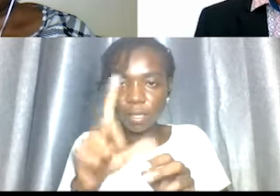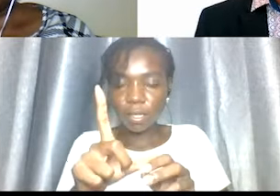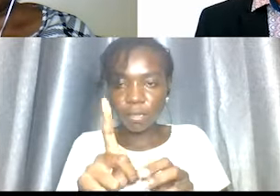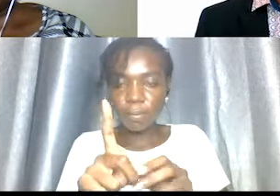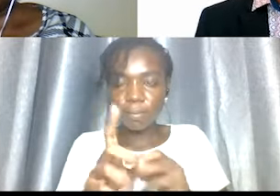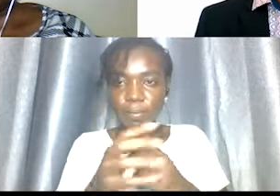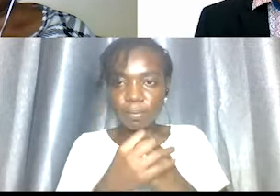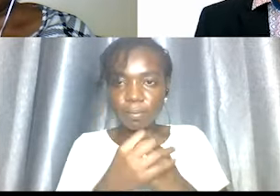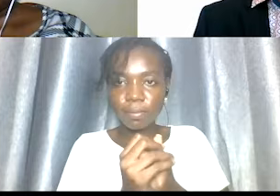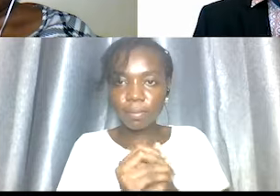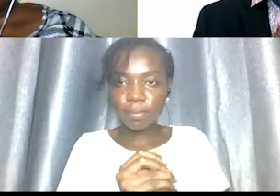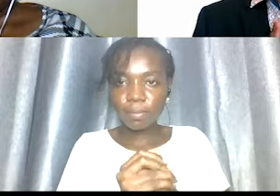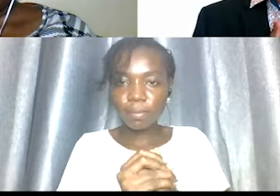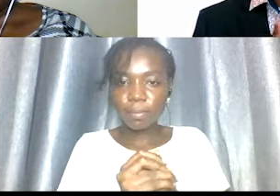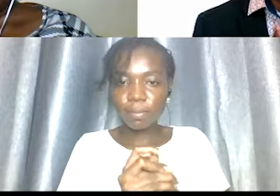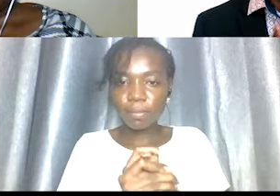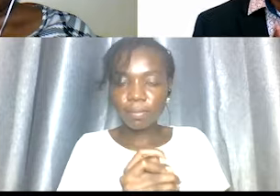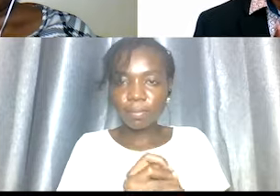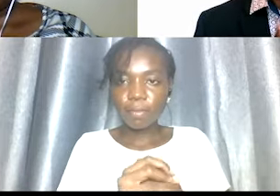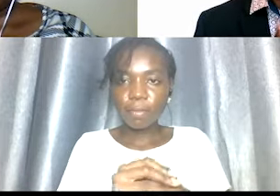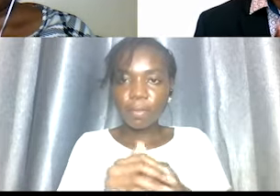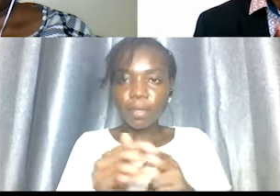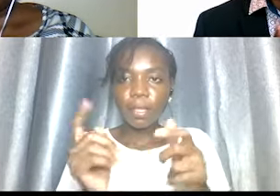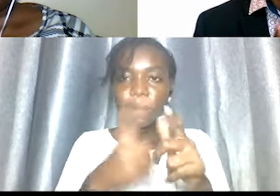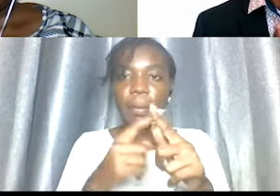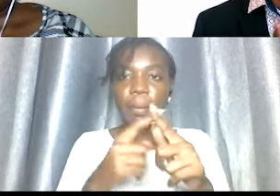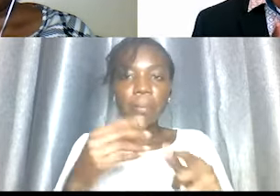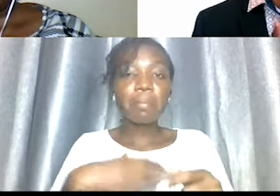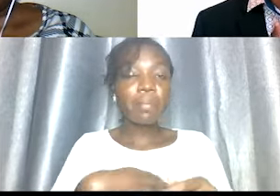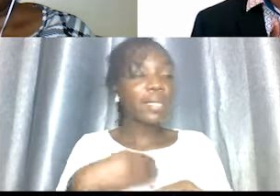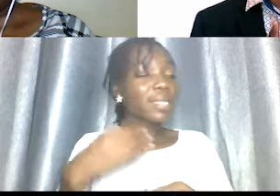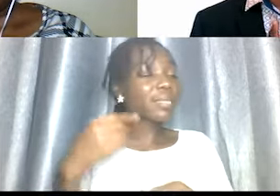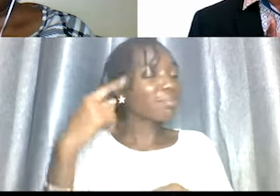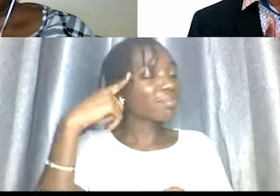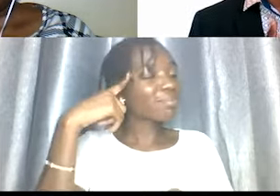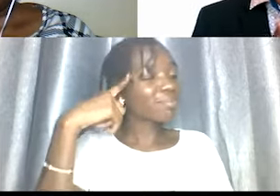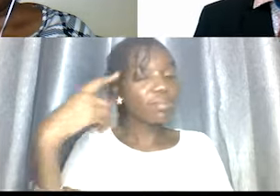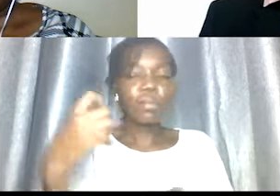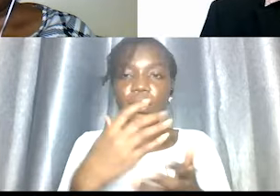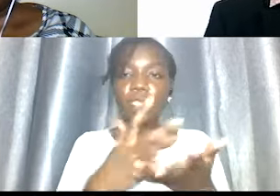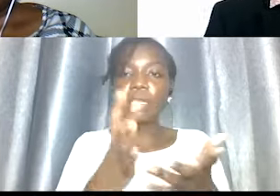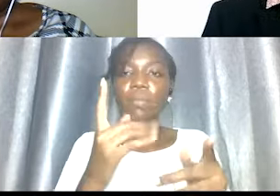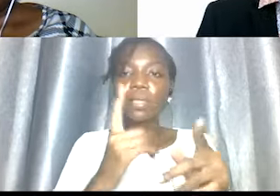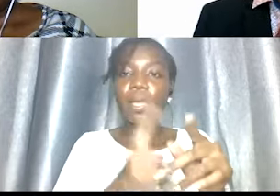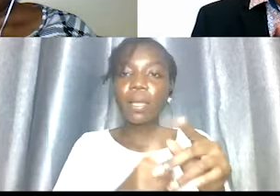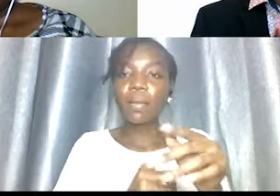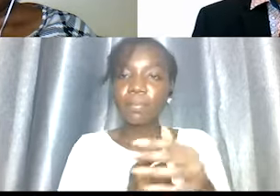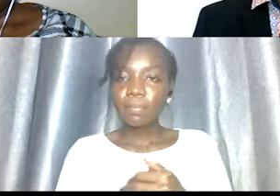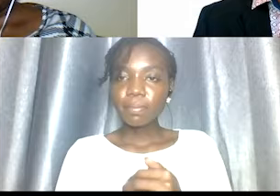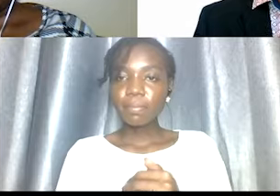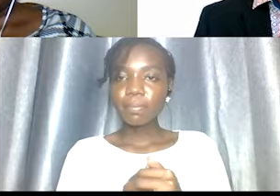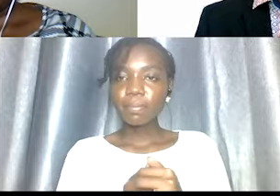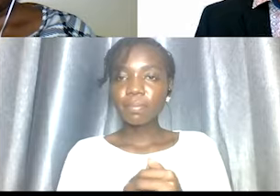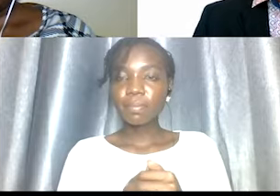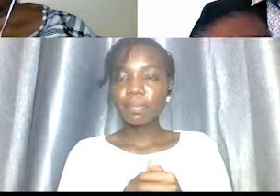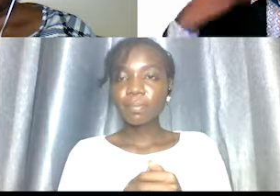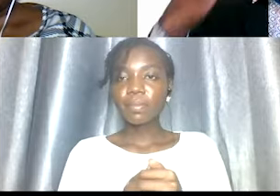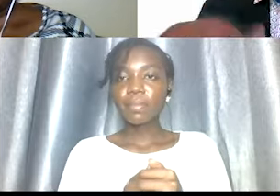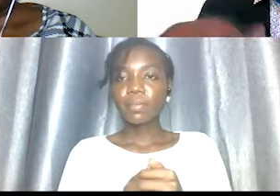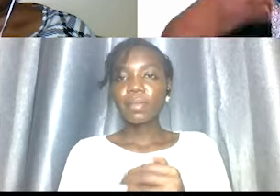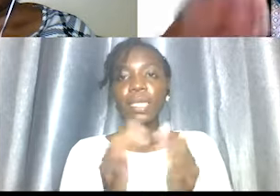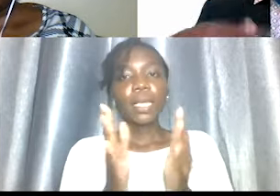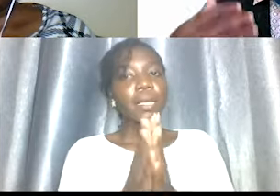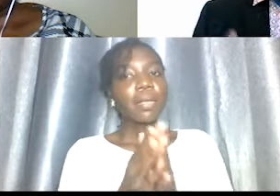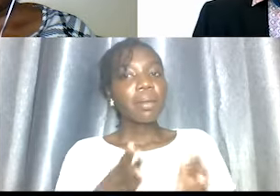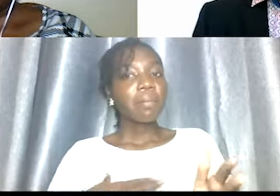retail. I'm a stubborn person at times. That's one of my traits that can be a downfall. So I'm not one who you can just